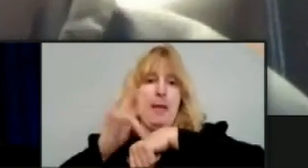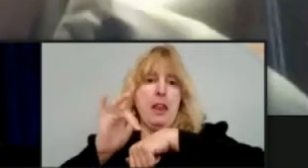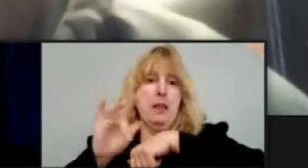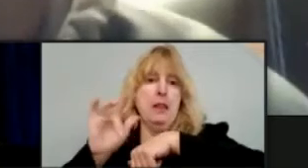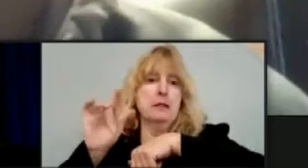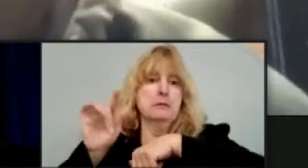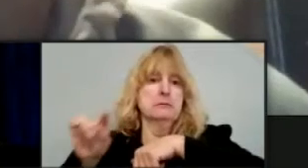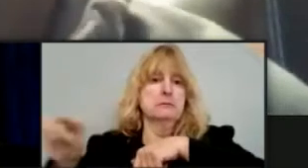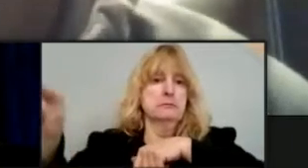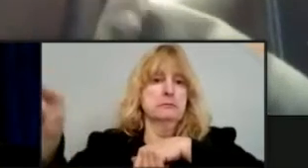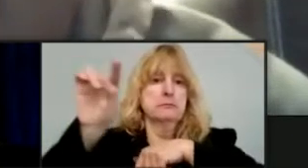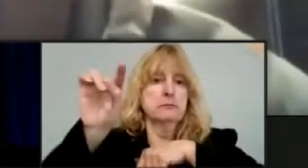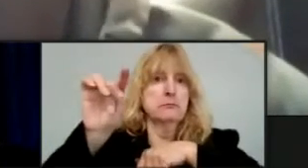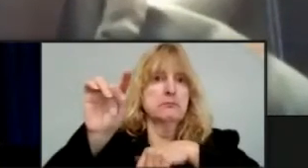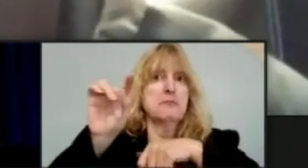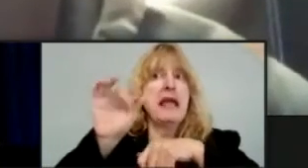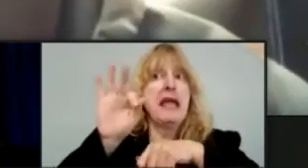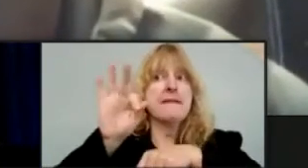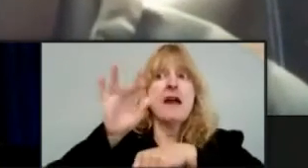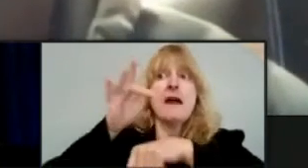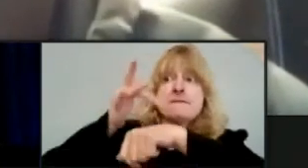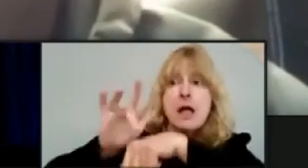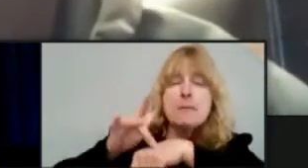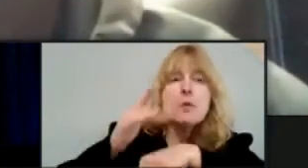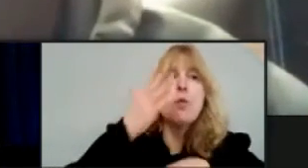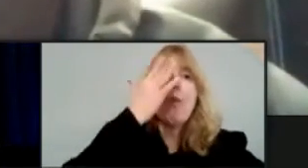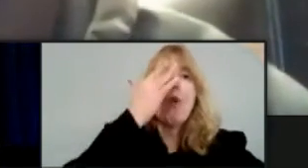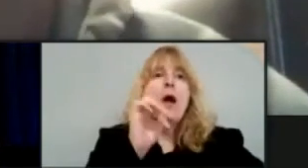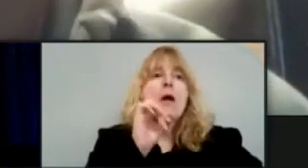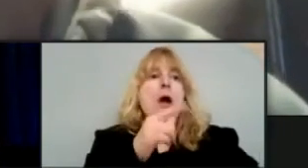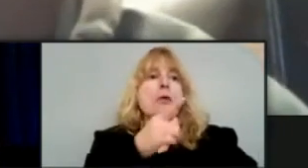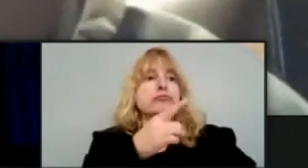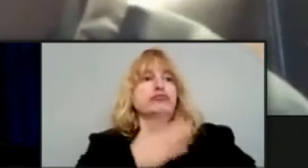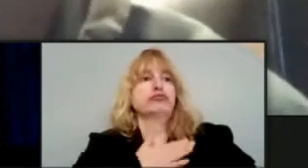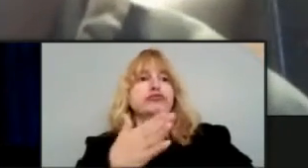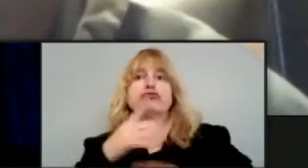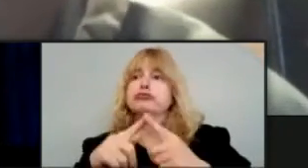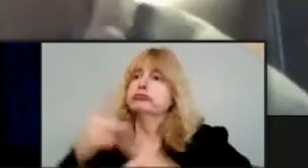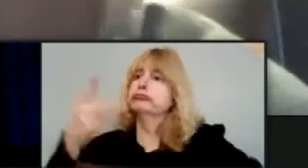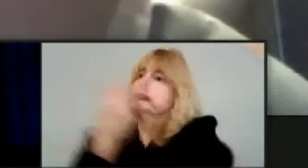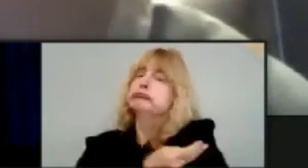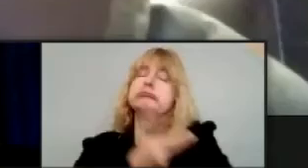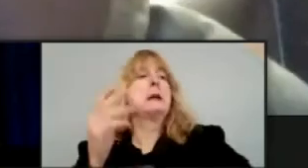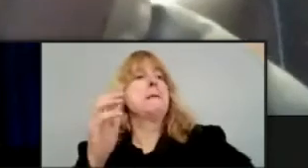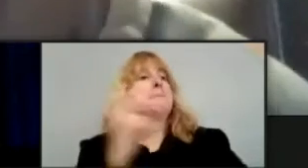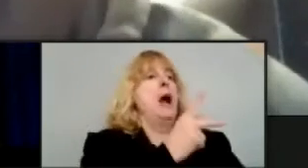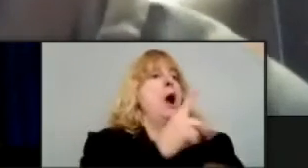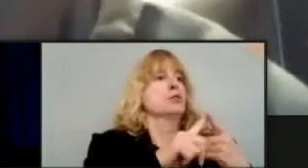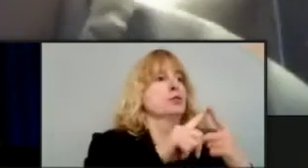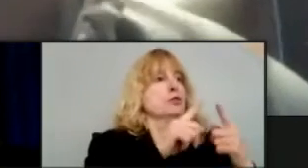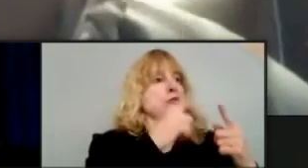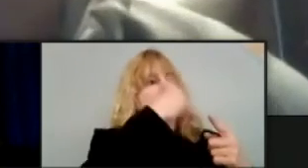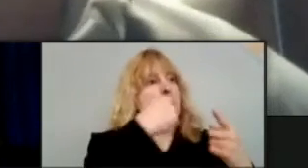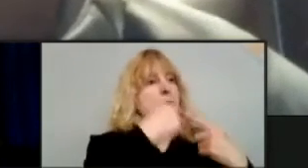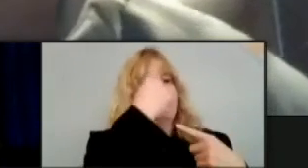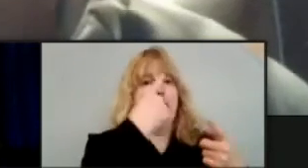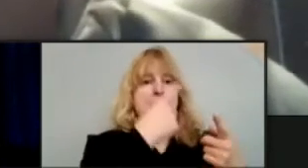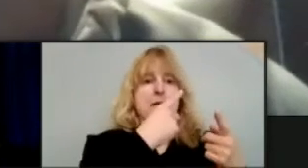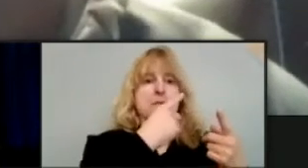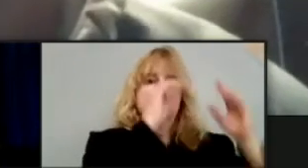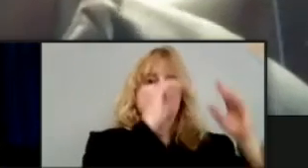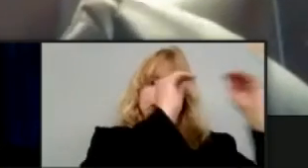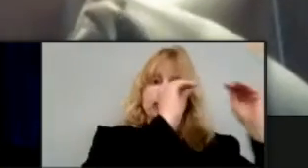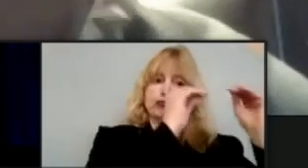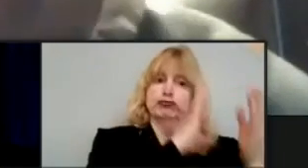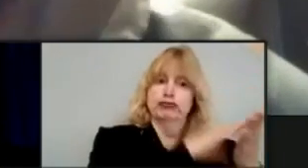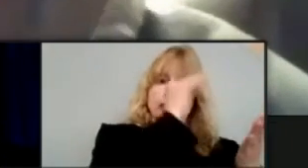case, why wouldn't you be willing to go back to in-person learning? Again, I'm not carrying that message right now, and I'm not pushing